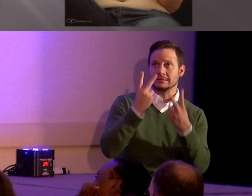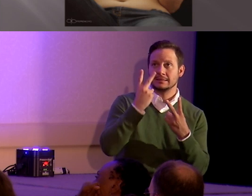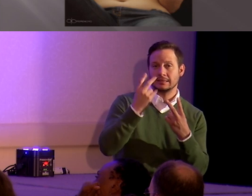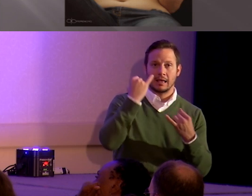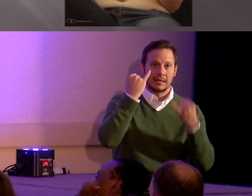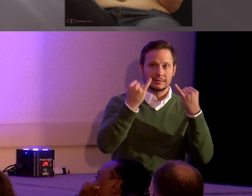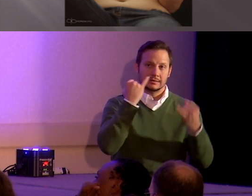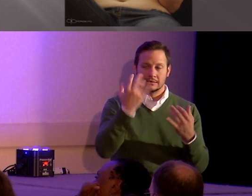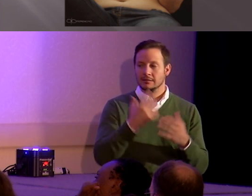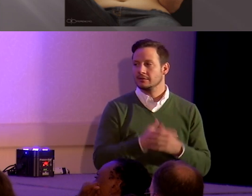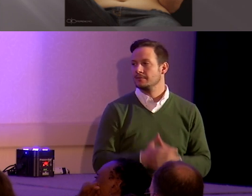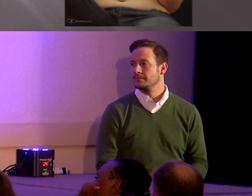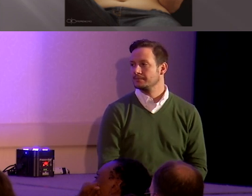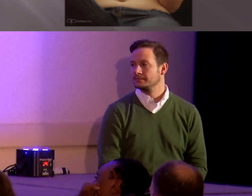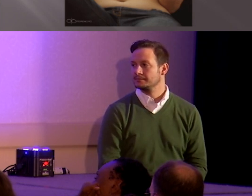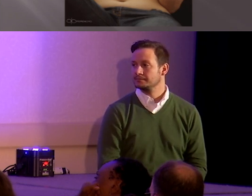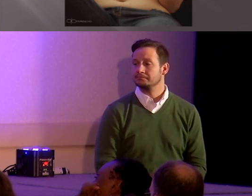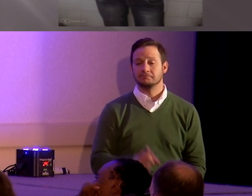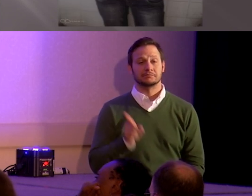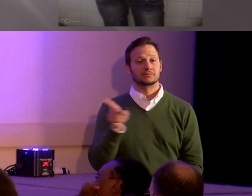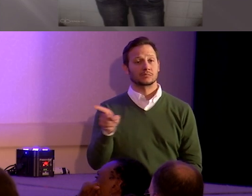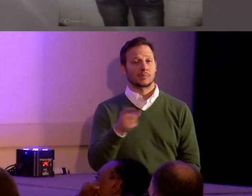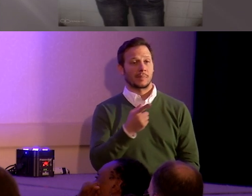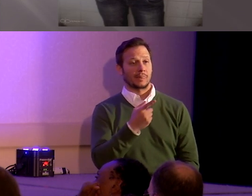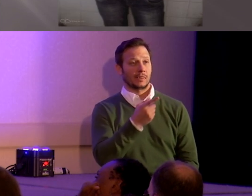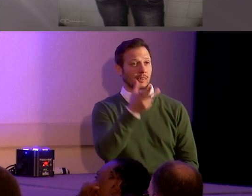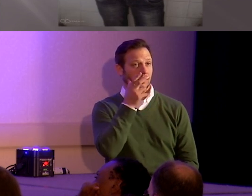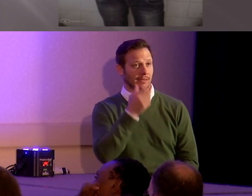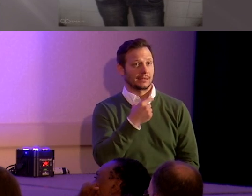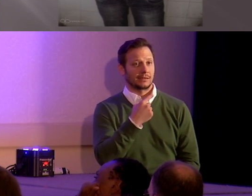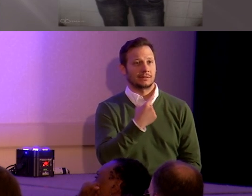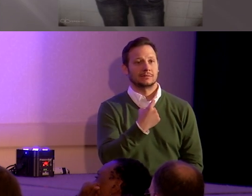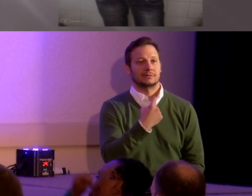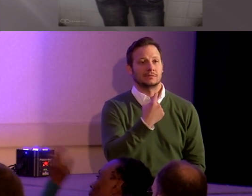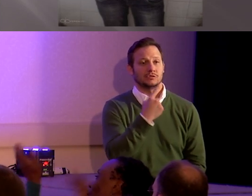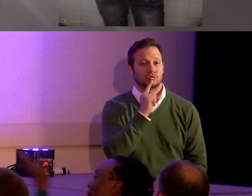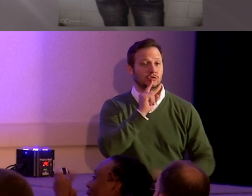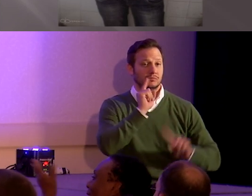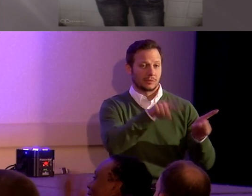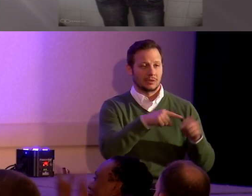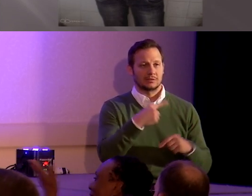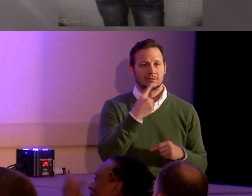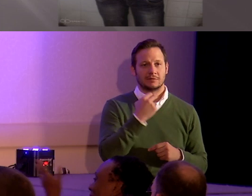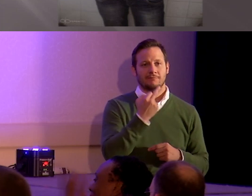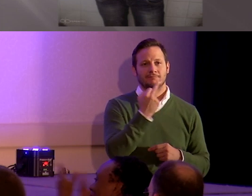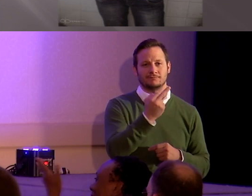course, to which Amina brilliantly responded, "Fuck your morals."